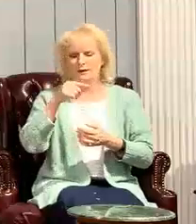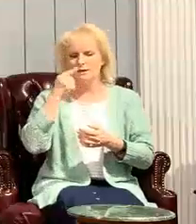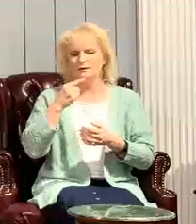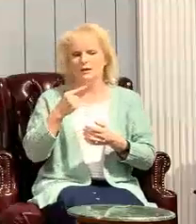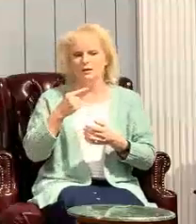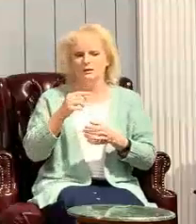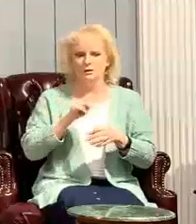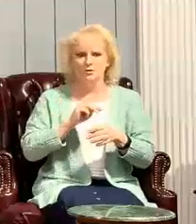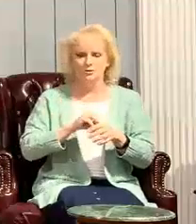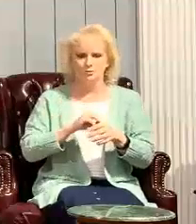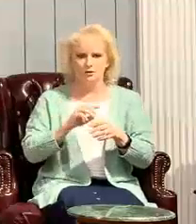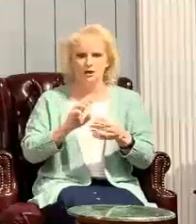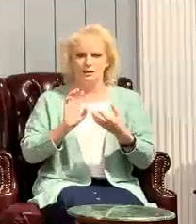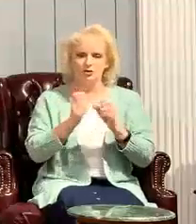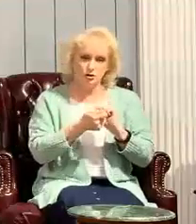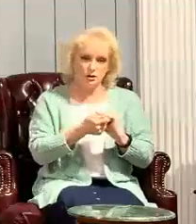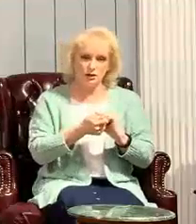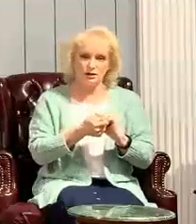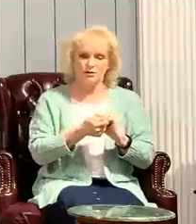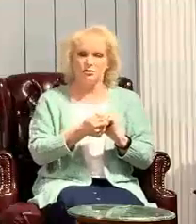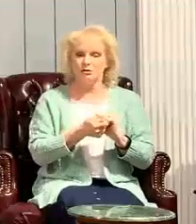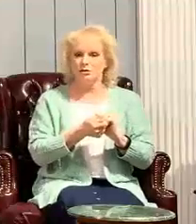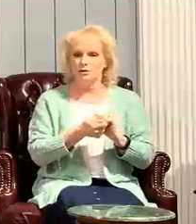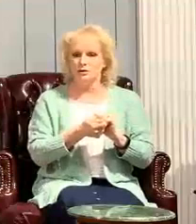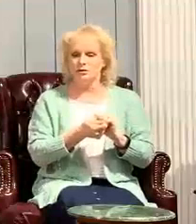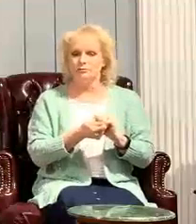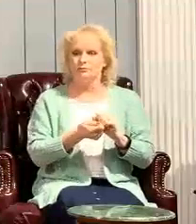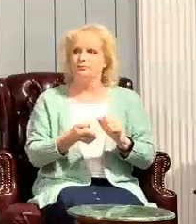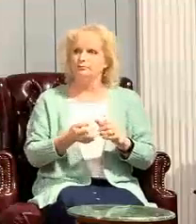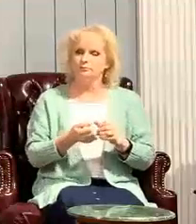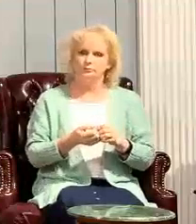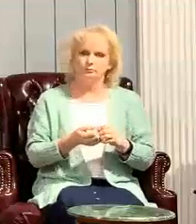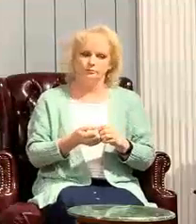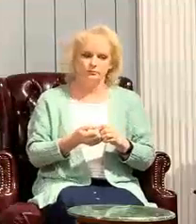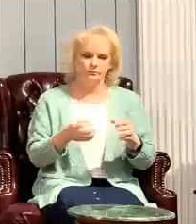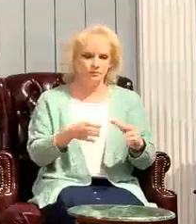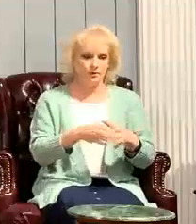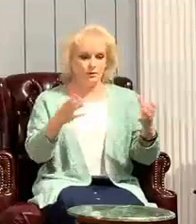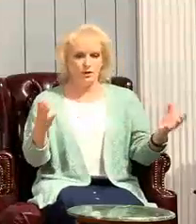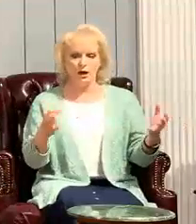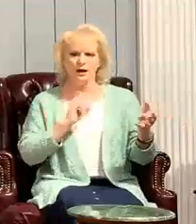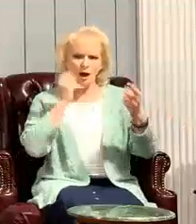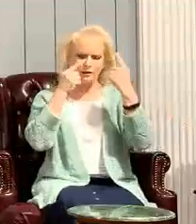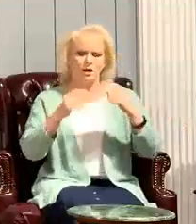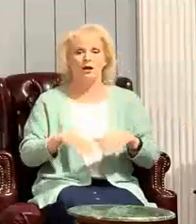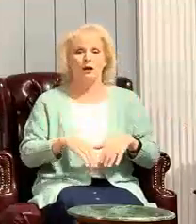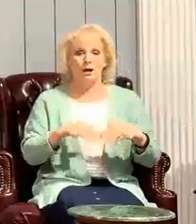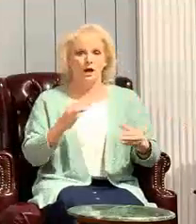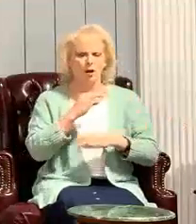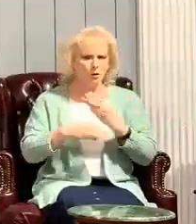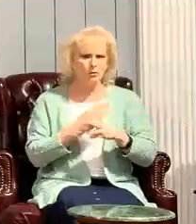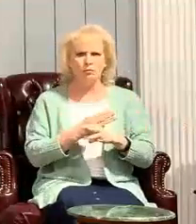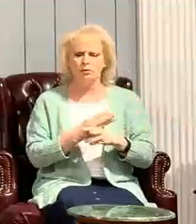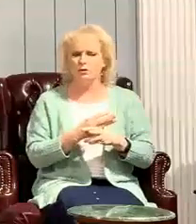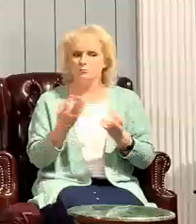the same job anymore. Being in the ministry from the time I was born to the time I was in Bible college, it changed that much. I thought, how in the world? The world